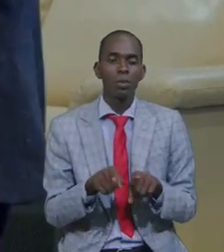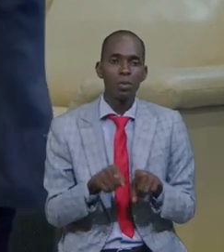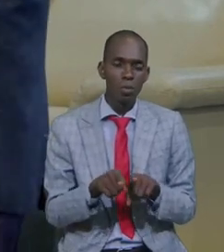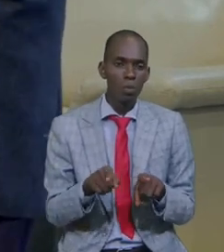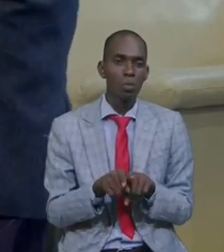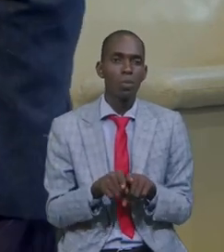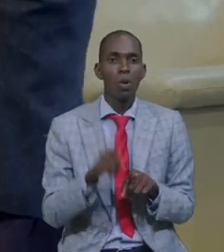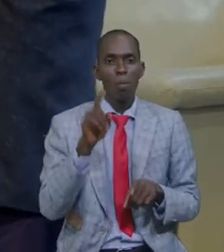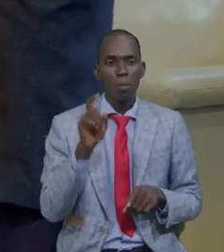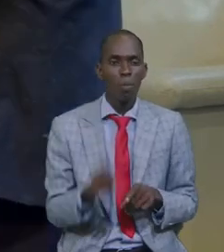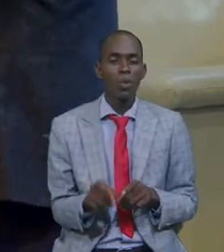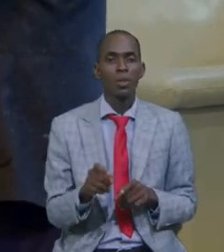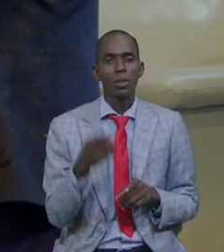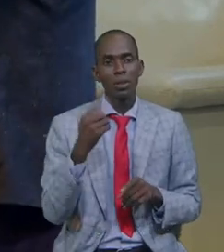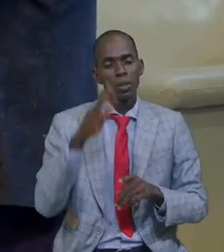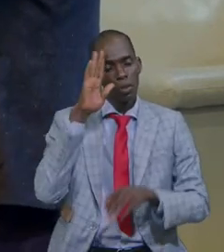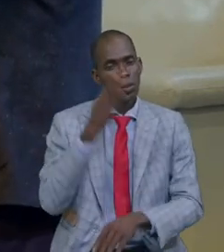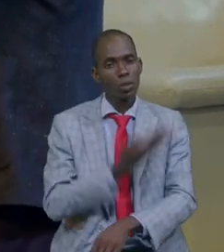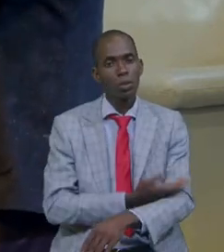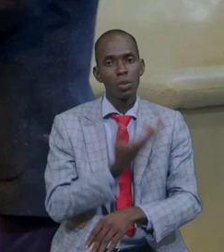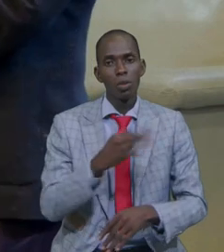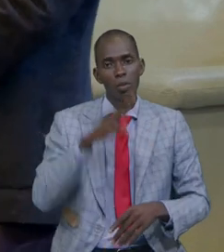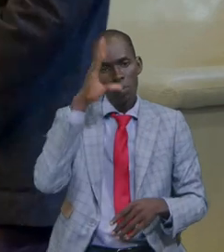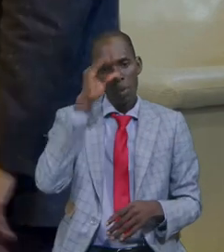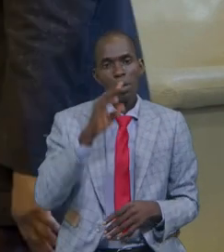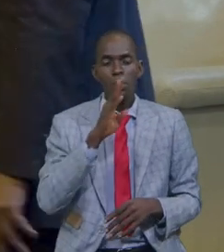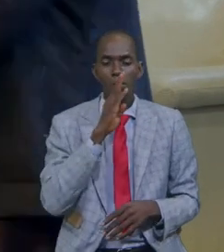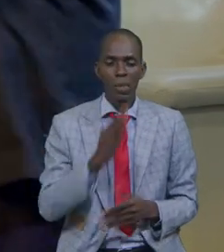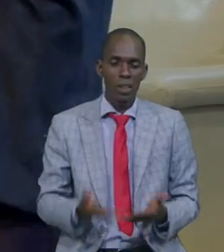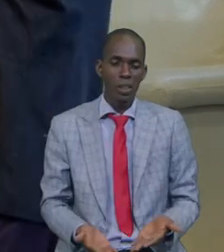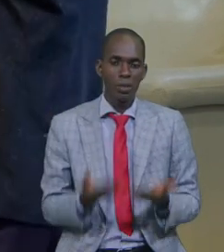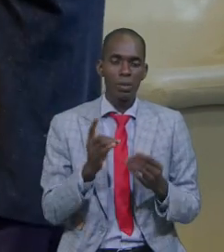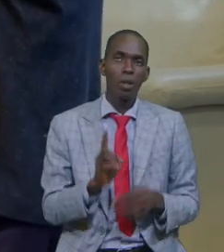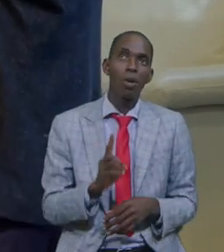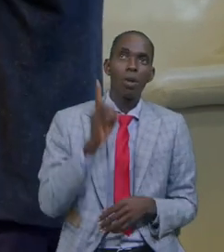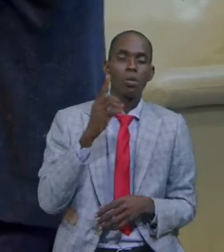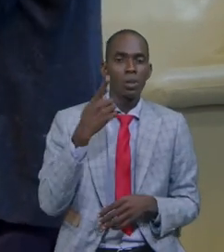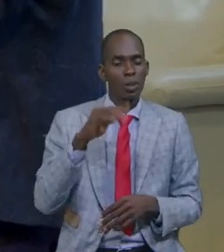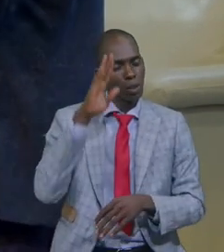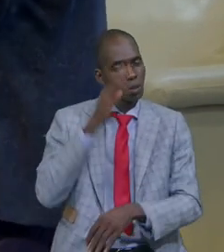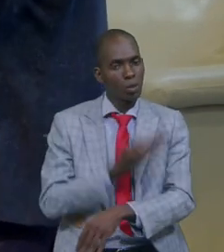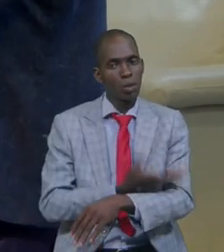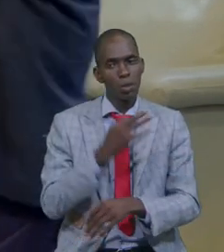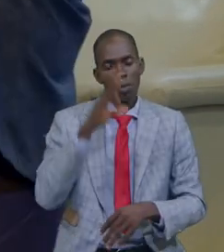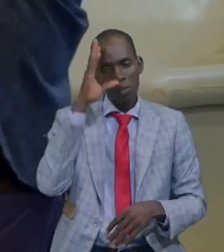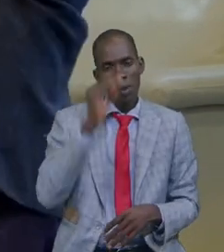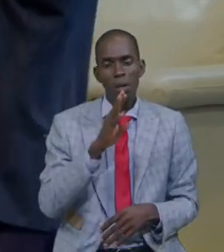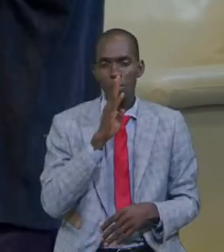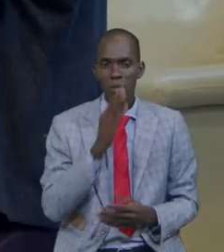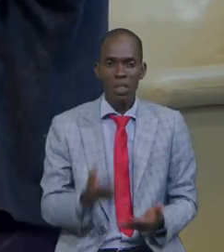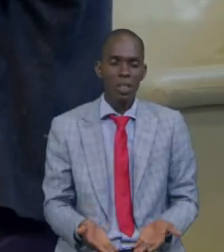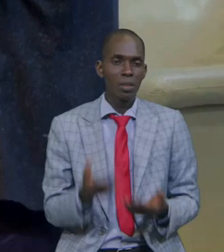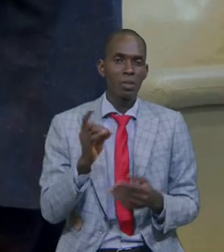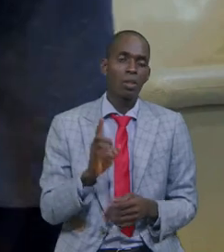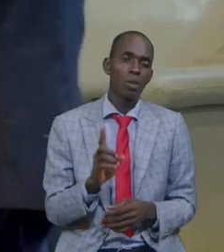even so must the Son of Man be lifted up. The Son of Man lifted up. The Son of